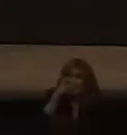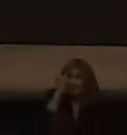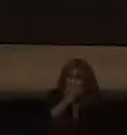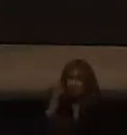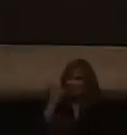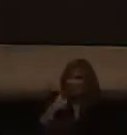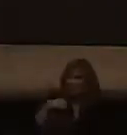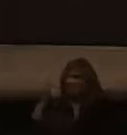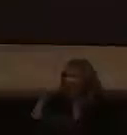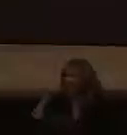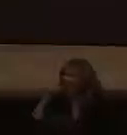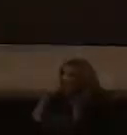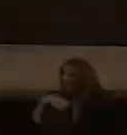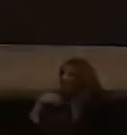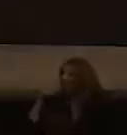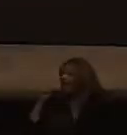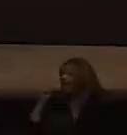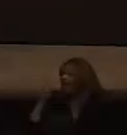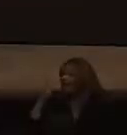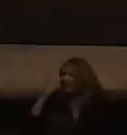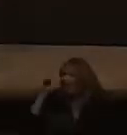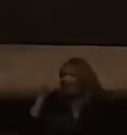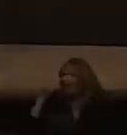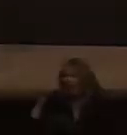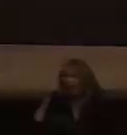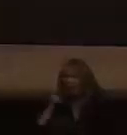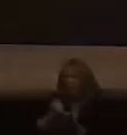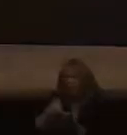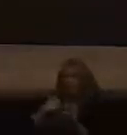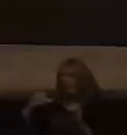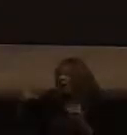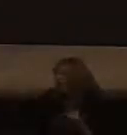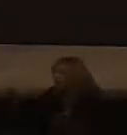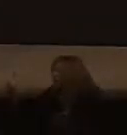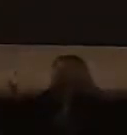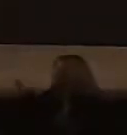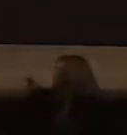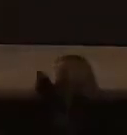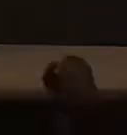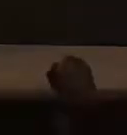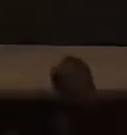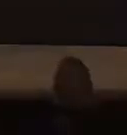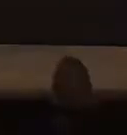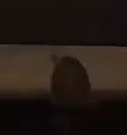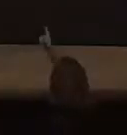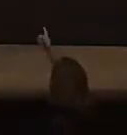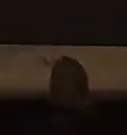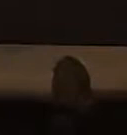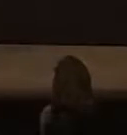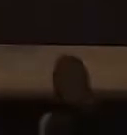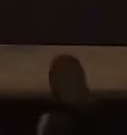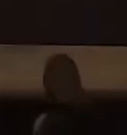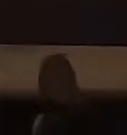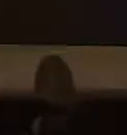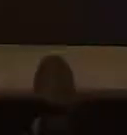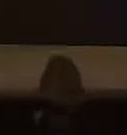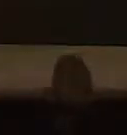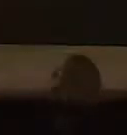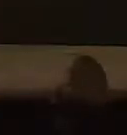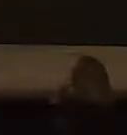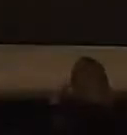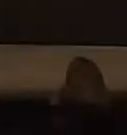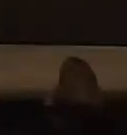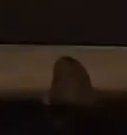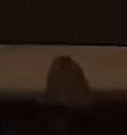my AV guys have to press play on that. On screen, a Pepsi TV commercial plays with no sound. The on-screen narrator